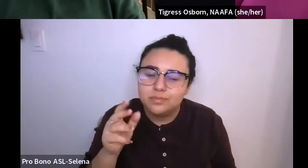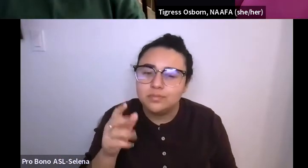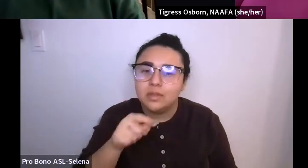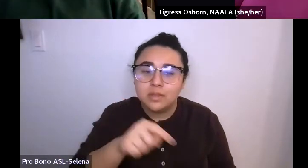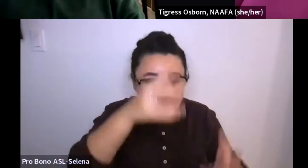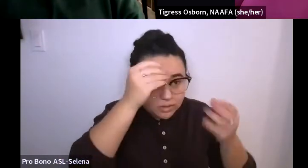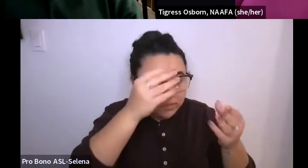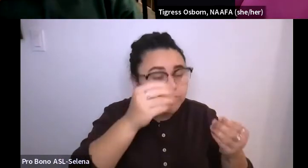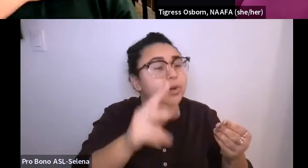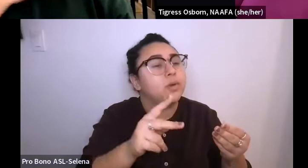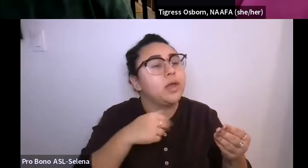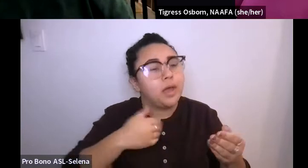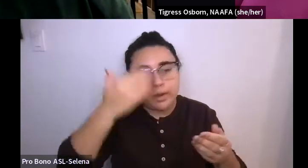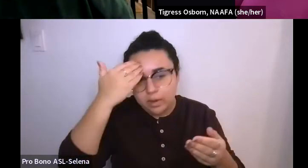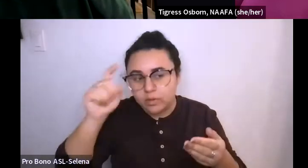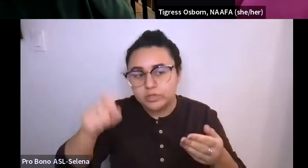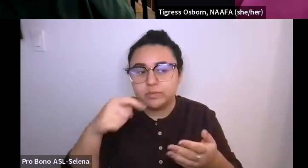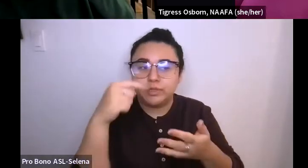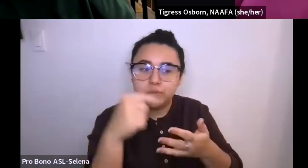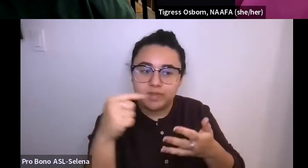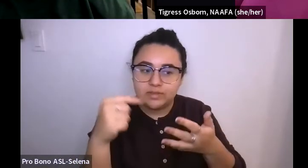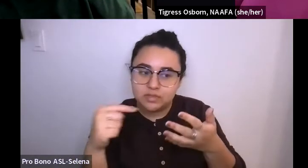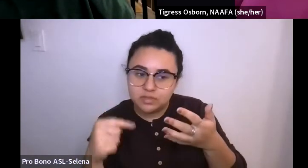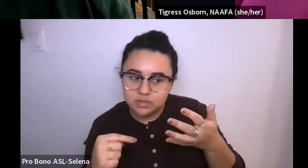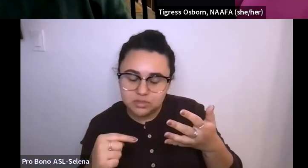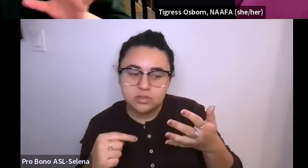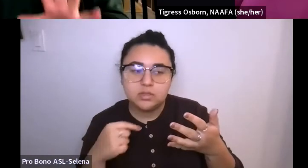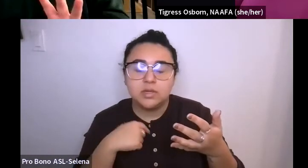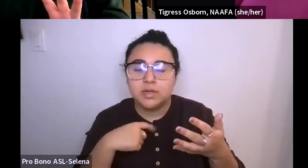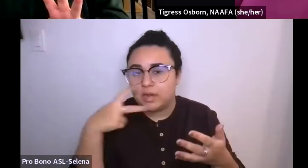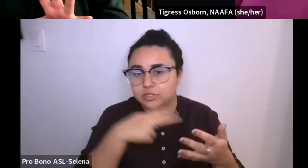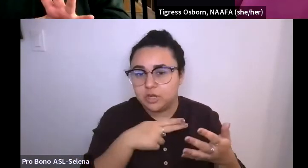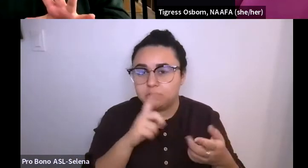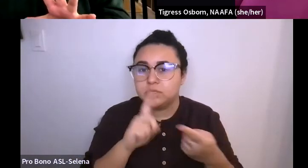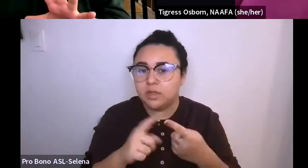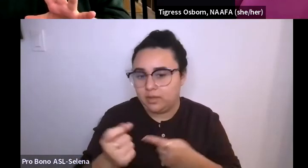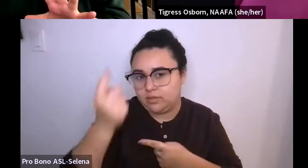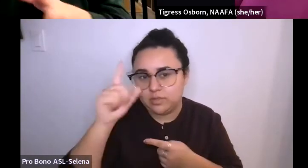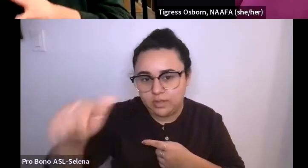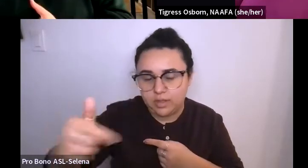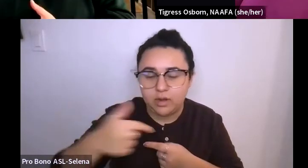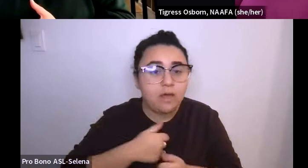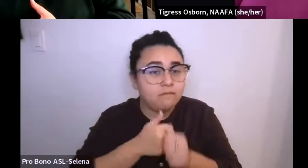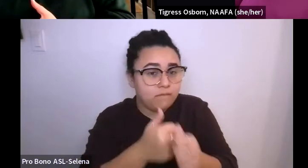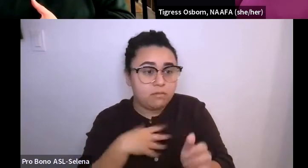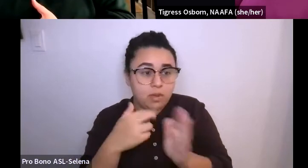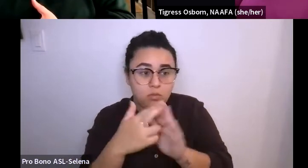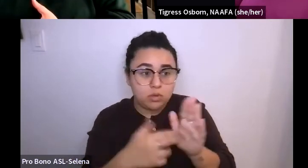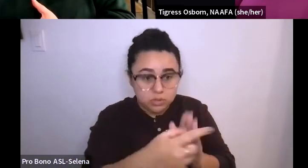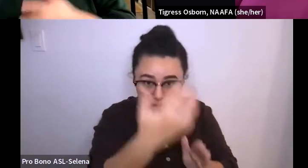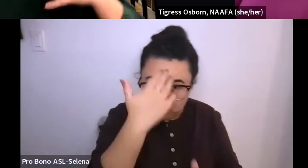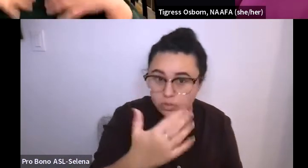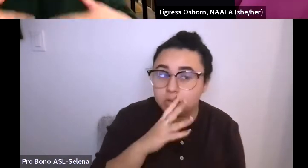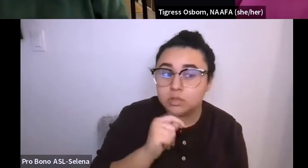that. So I just shut up until I had understood it, and I just followed the rules that I was given by the people who knew what they were talking